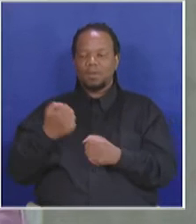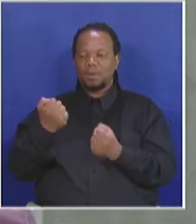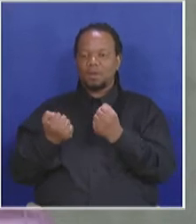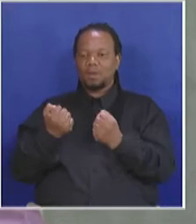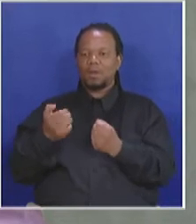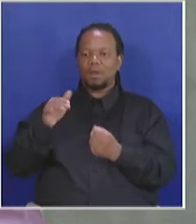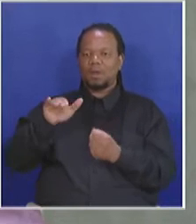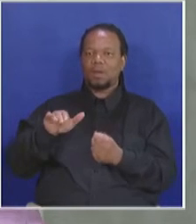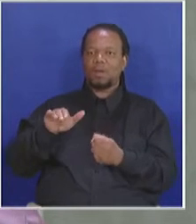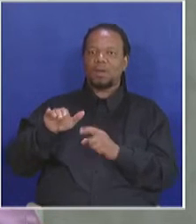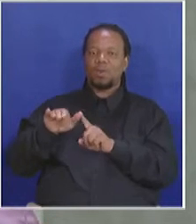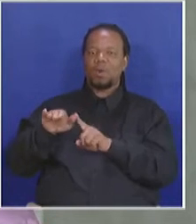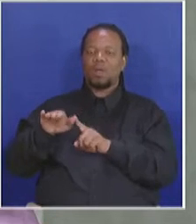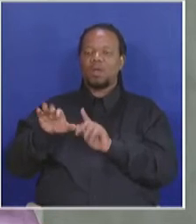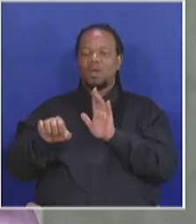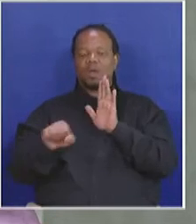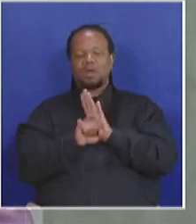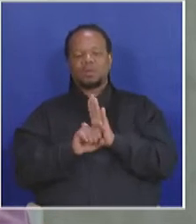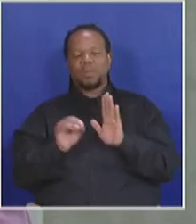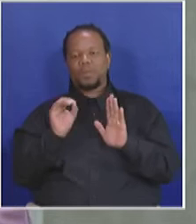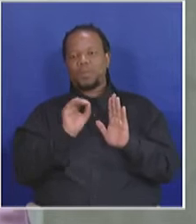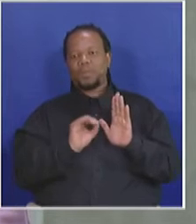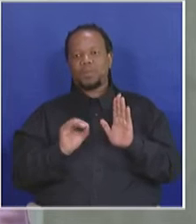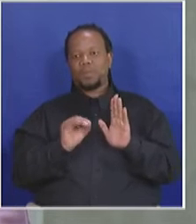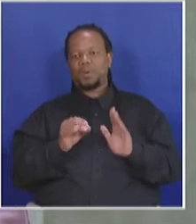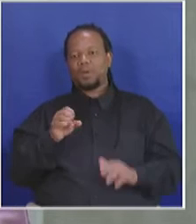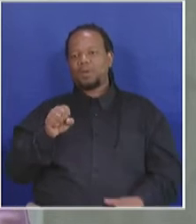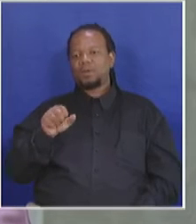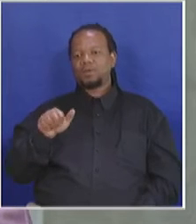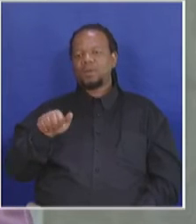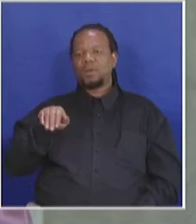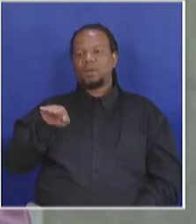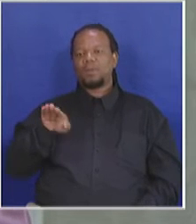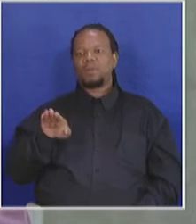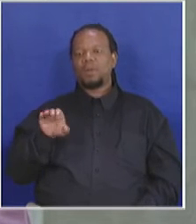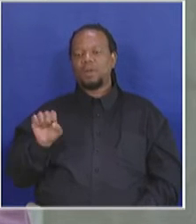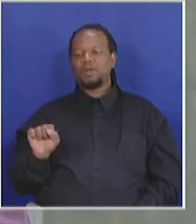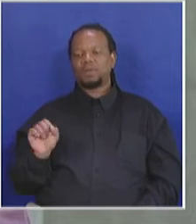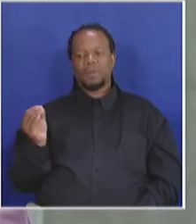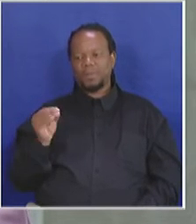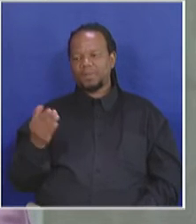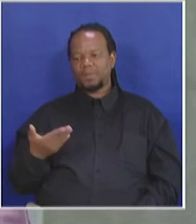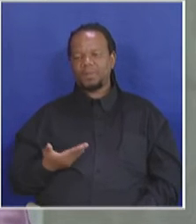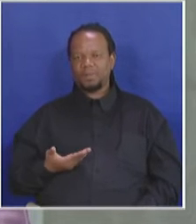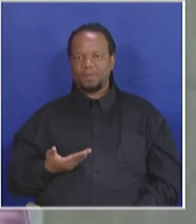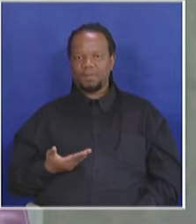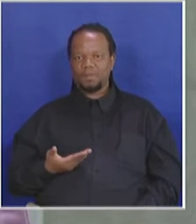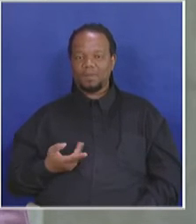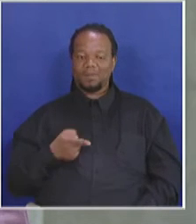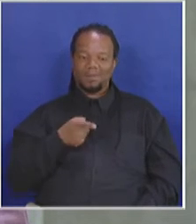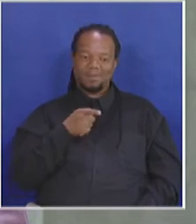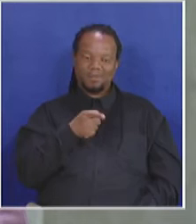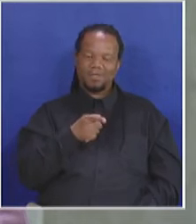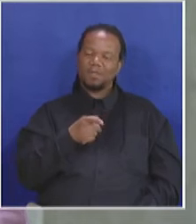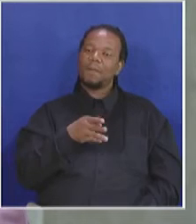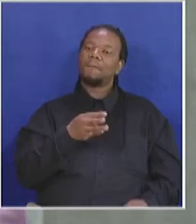done pending accreditation by the South African Bureau of Standards. As the management of the center presented